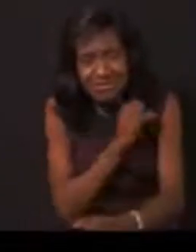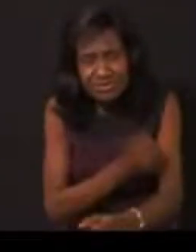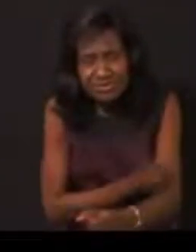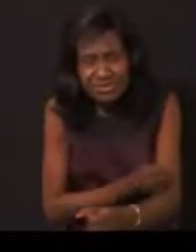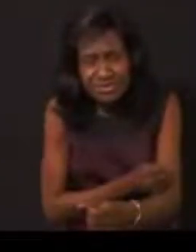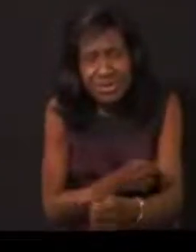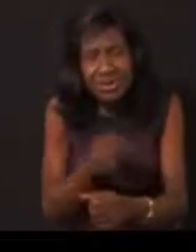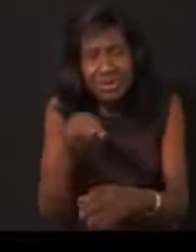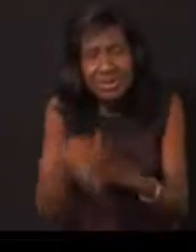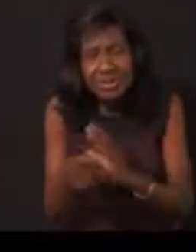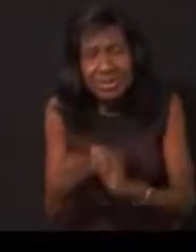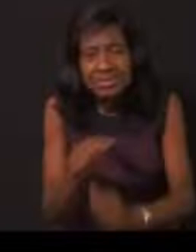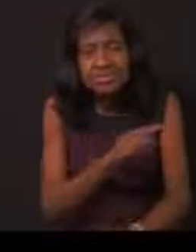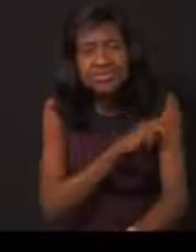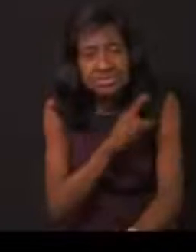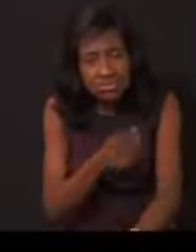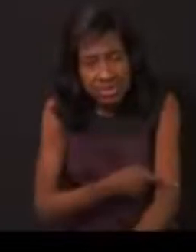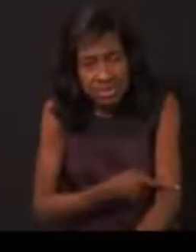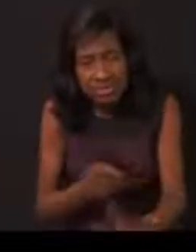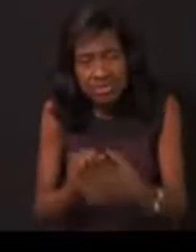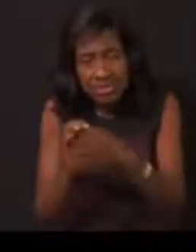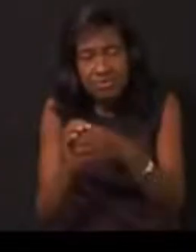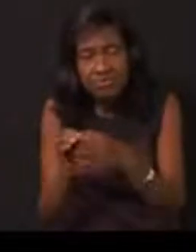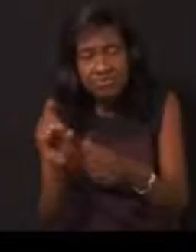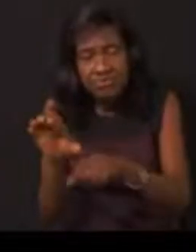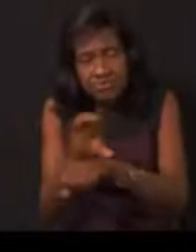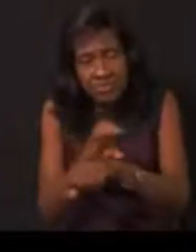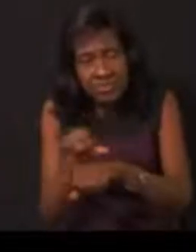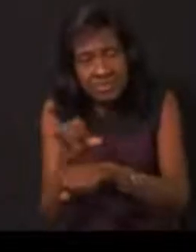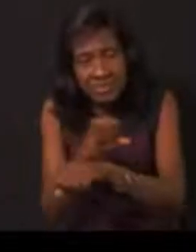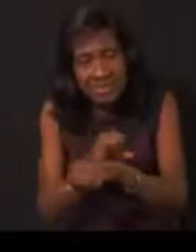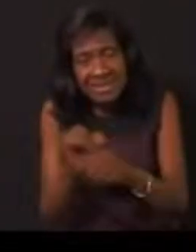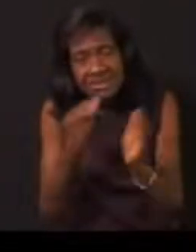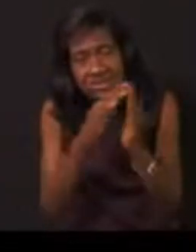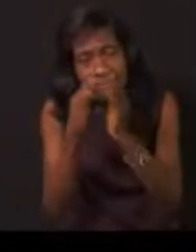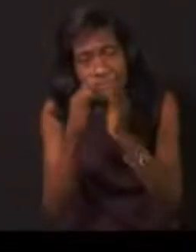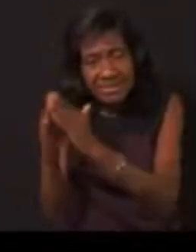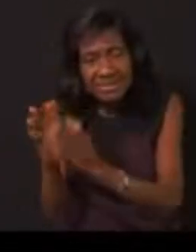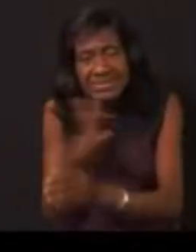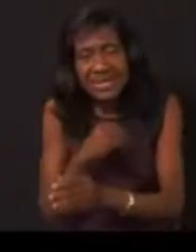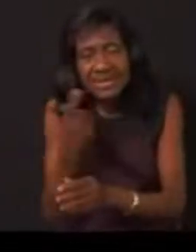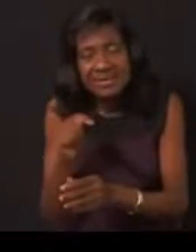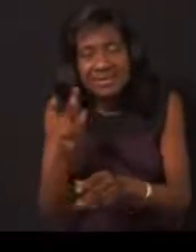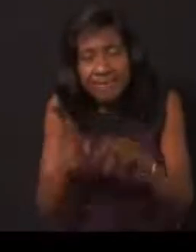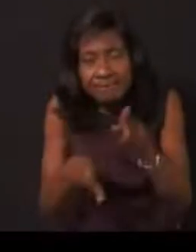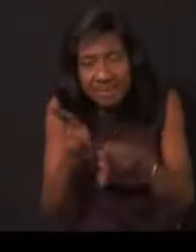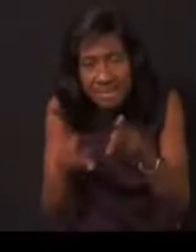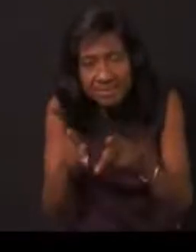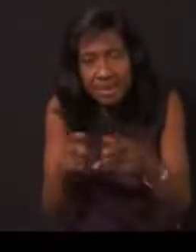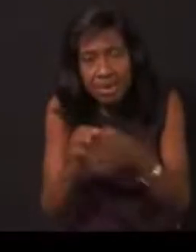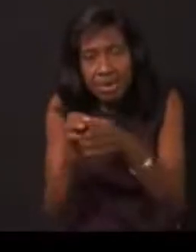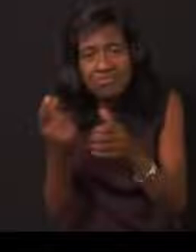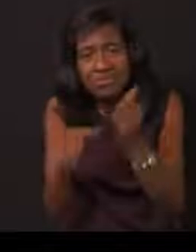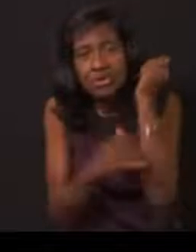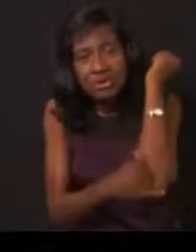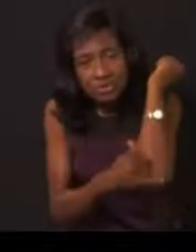the Caymanian community and the people of this country. Our